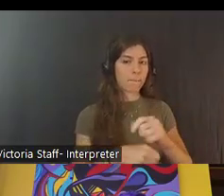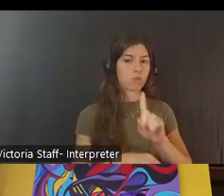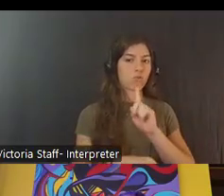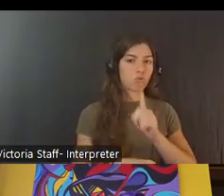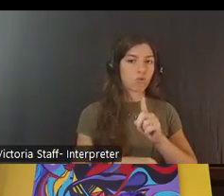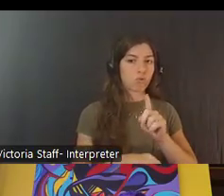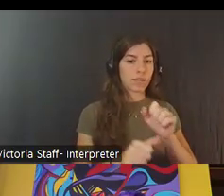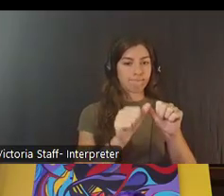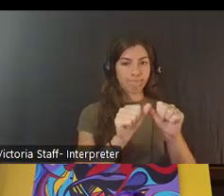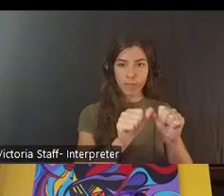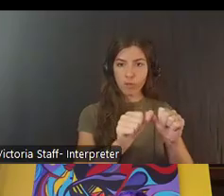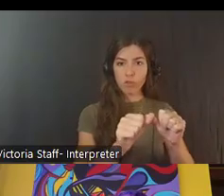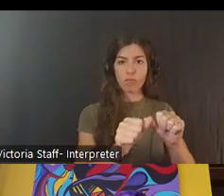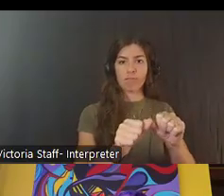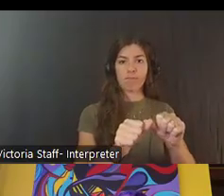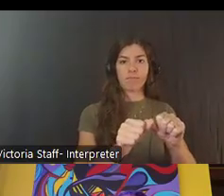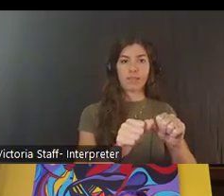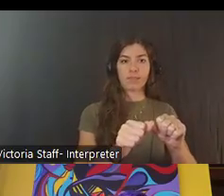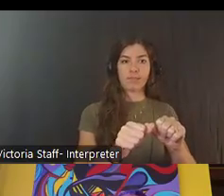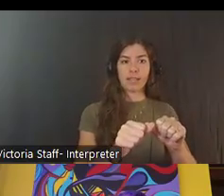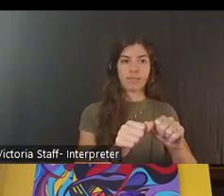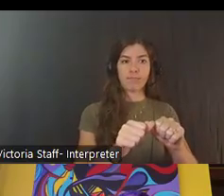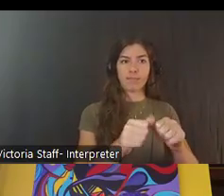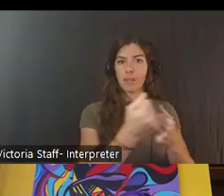we could continue to be good stewards for the art, right?